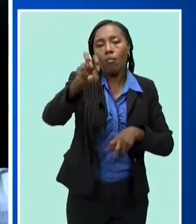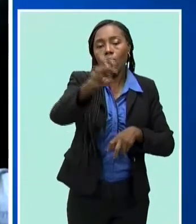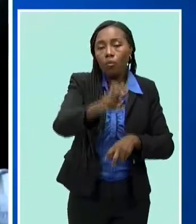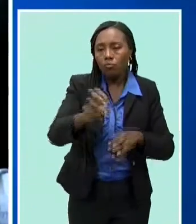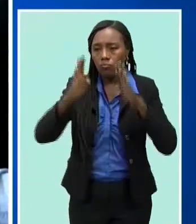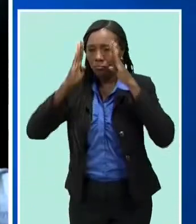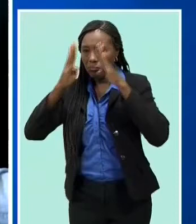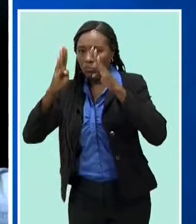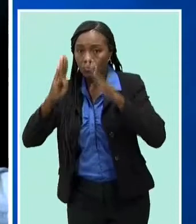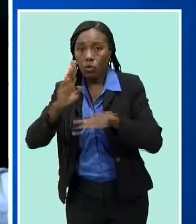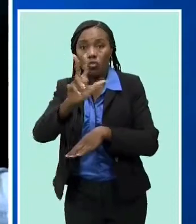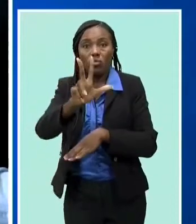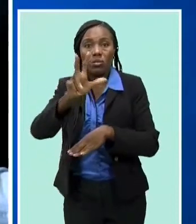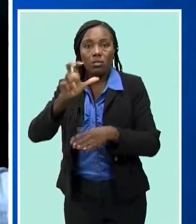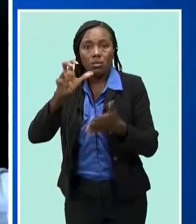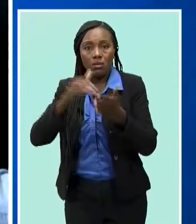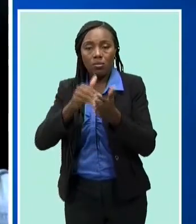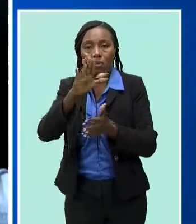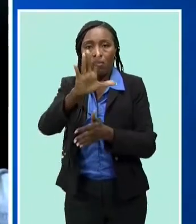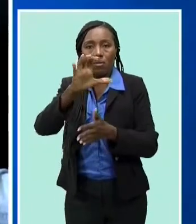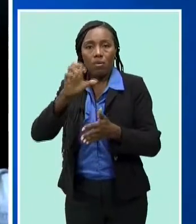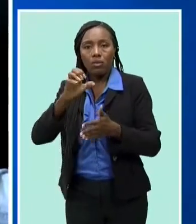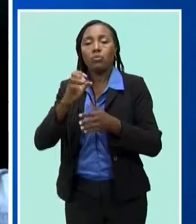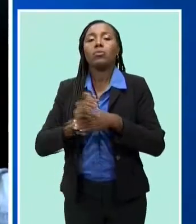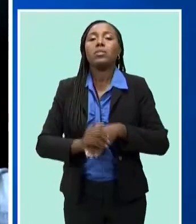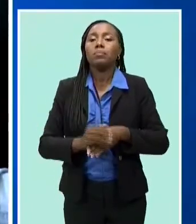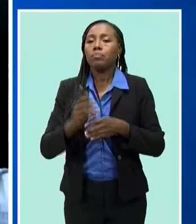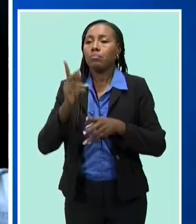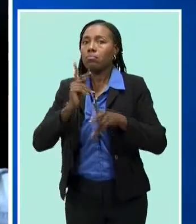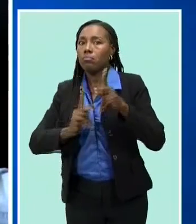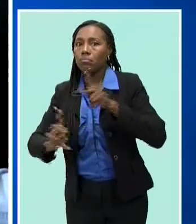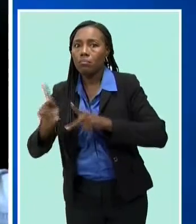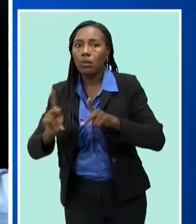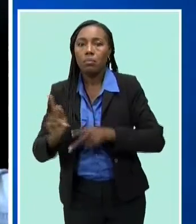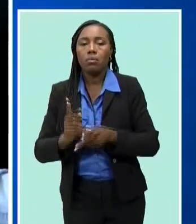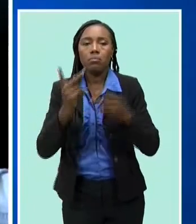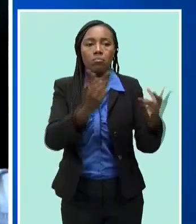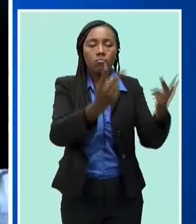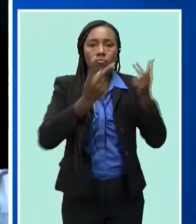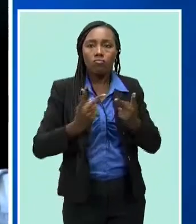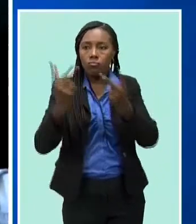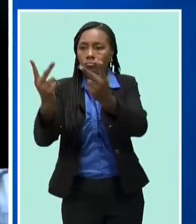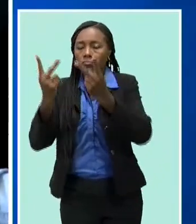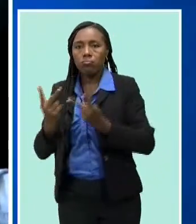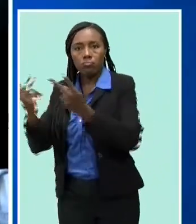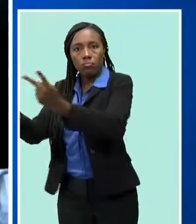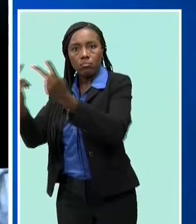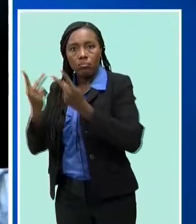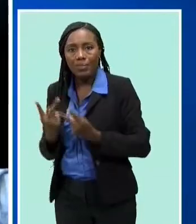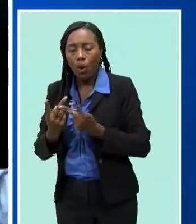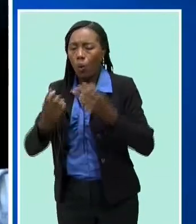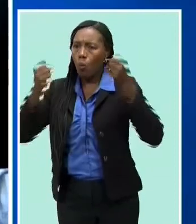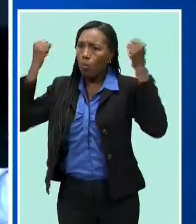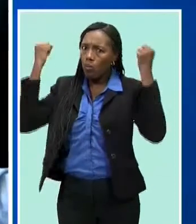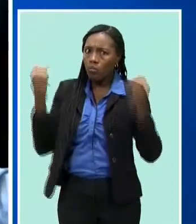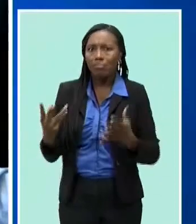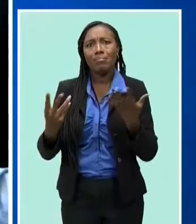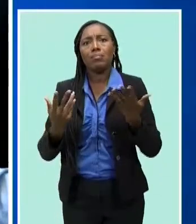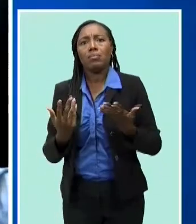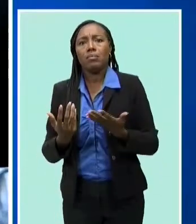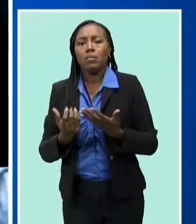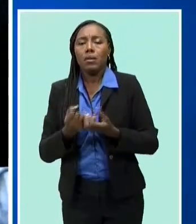about 3,500 delegates and visitors to the island. It's a massive